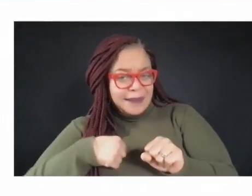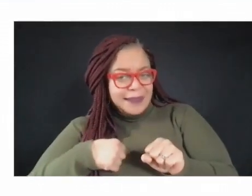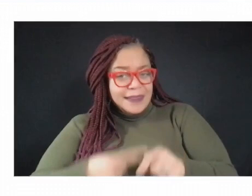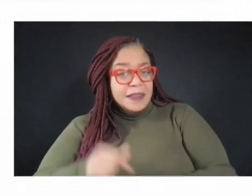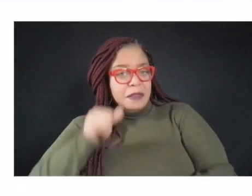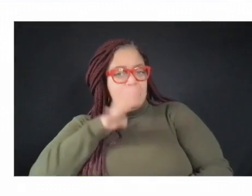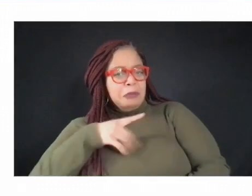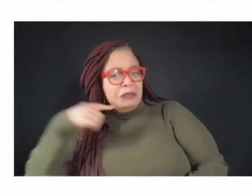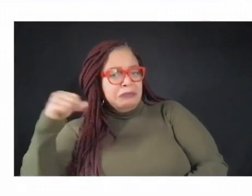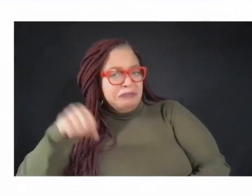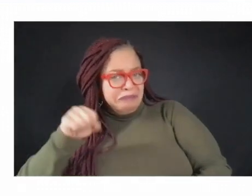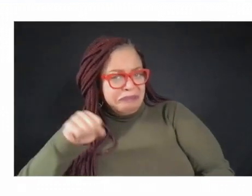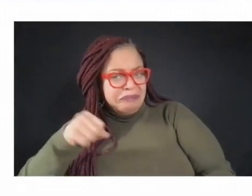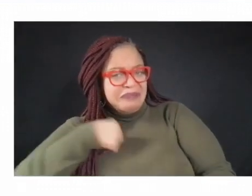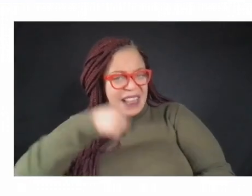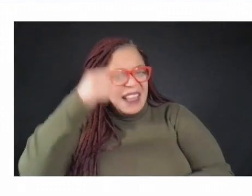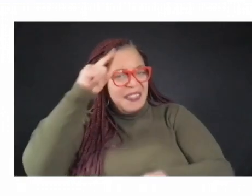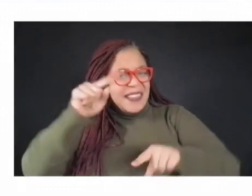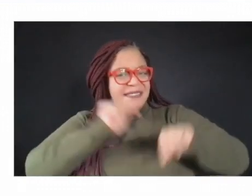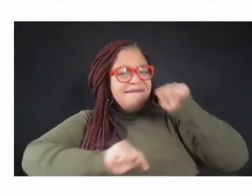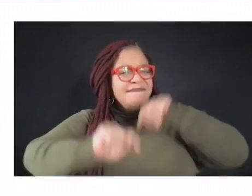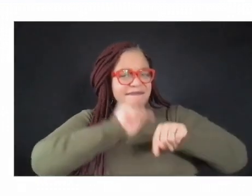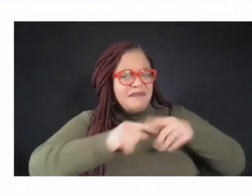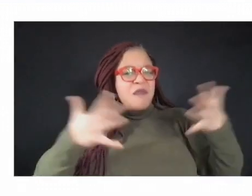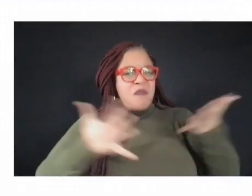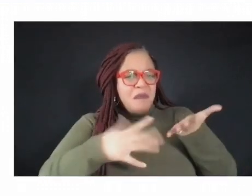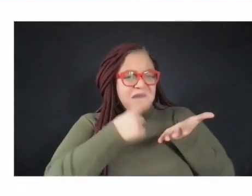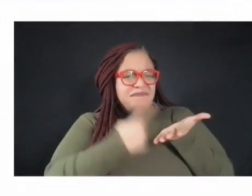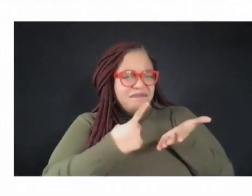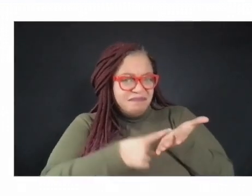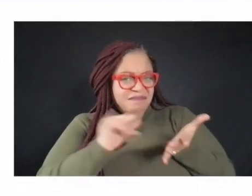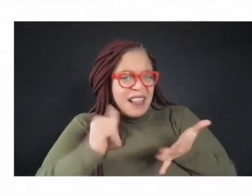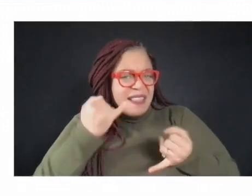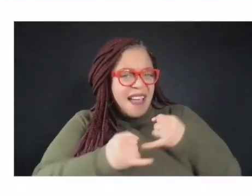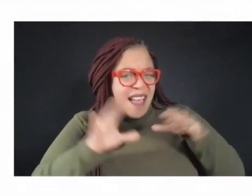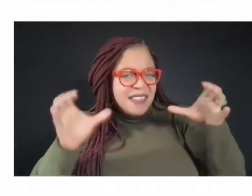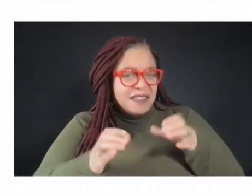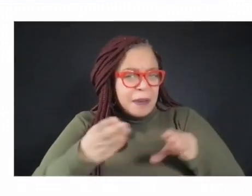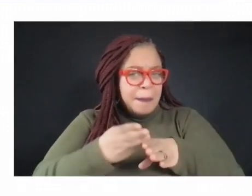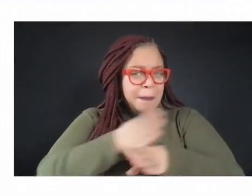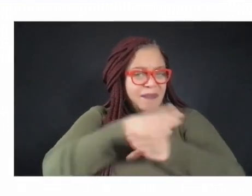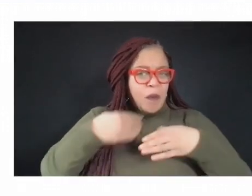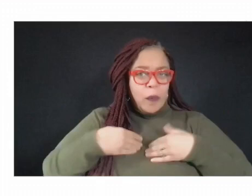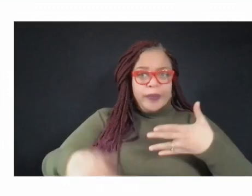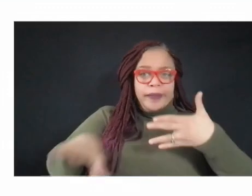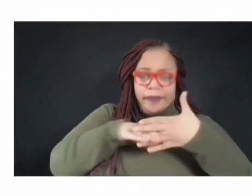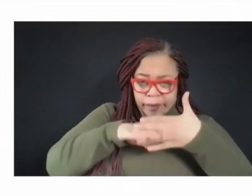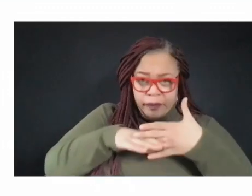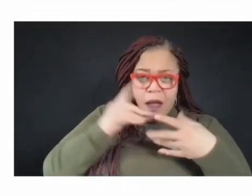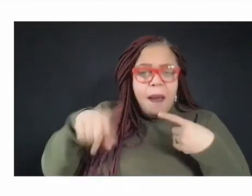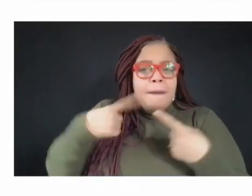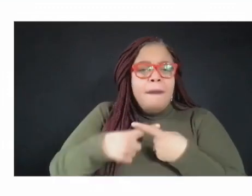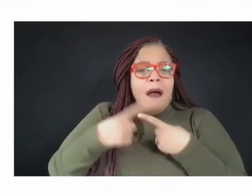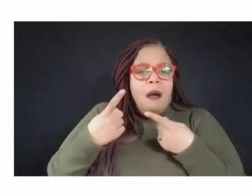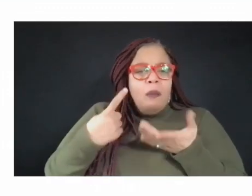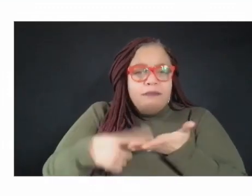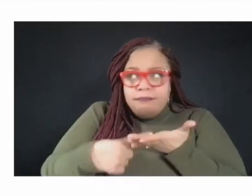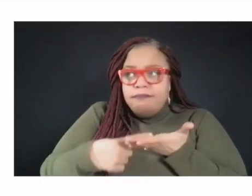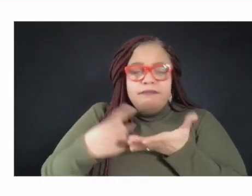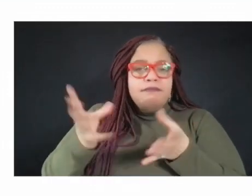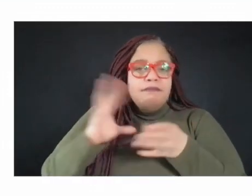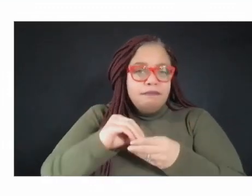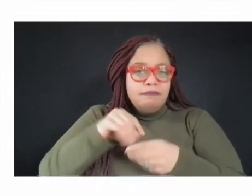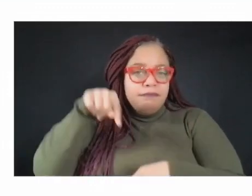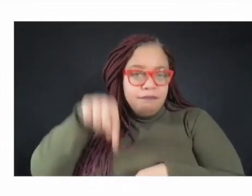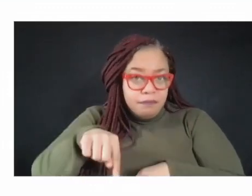being a conversation. It is. As opposed to sort of one-way external communication. That's